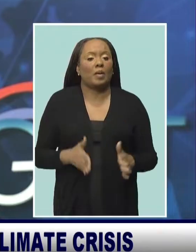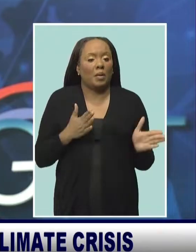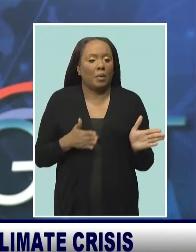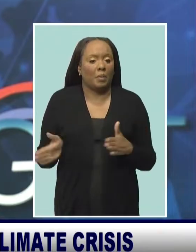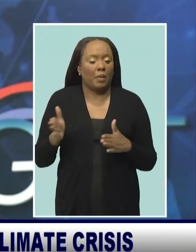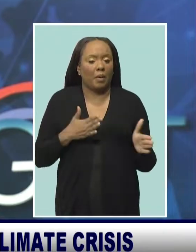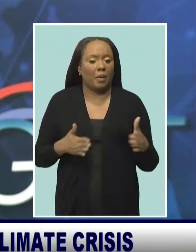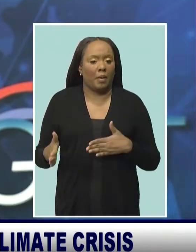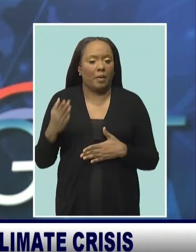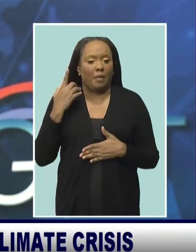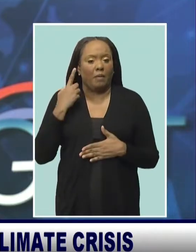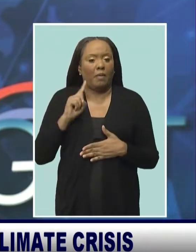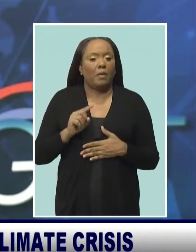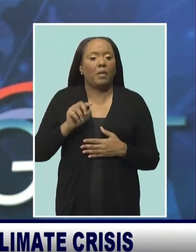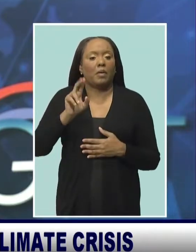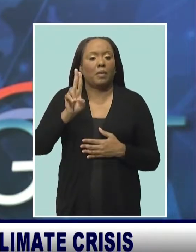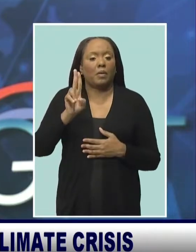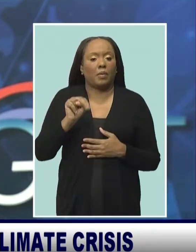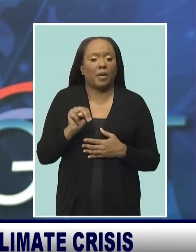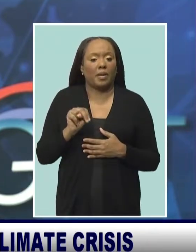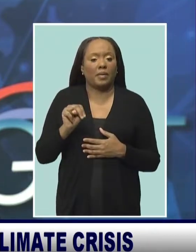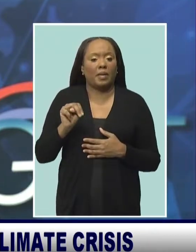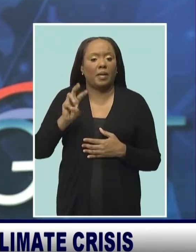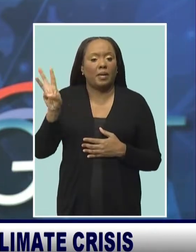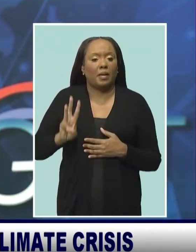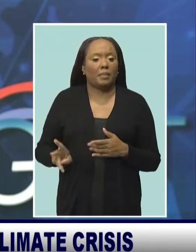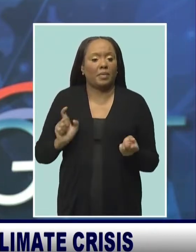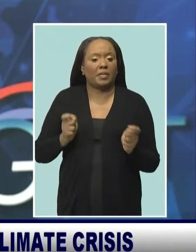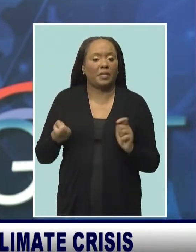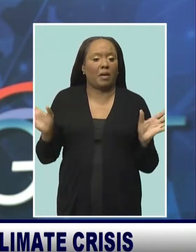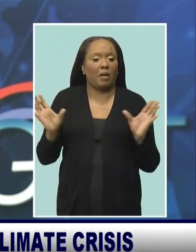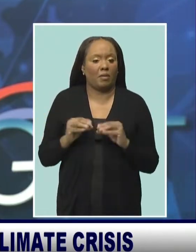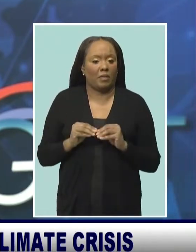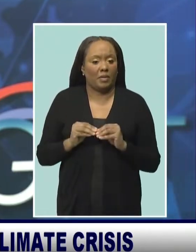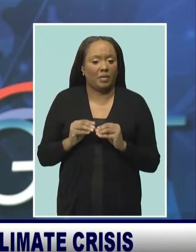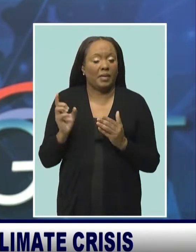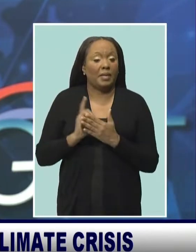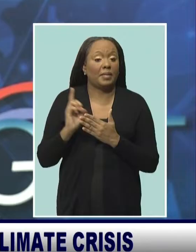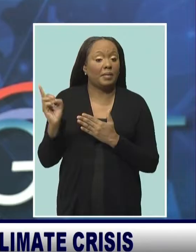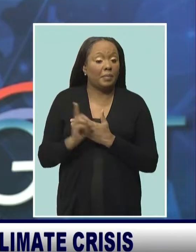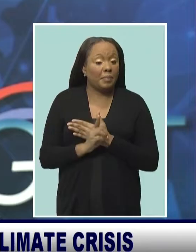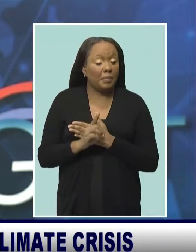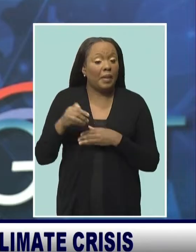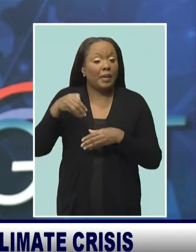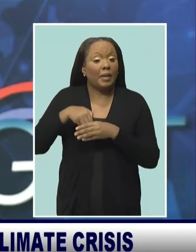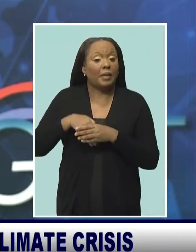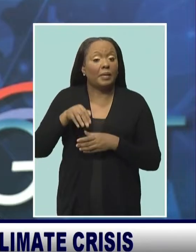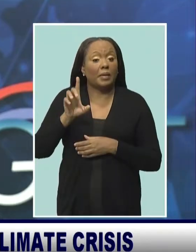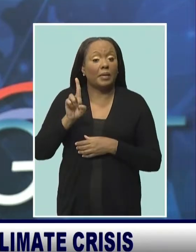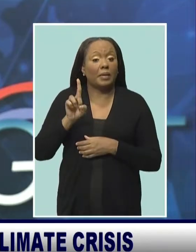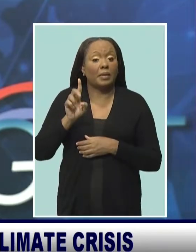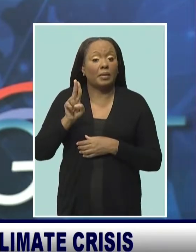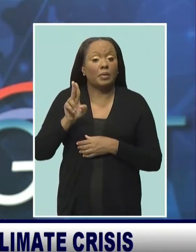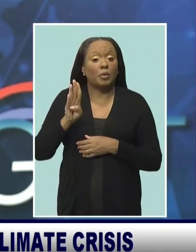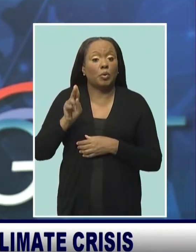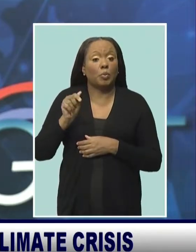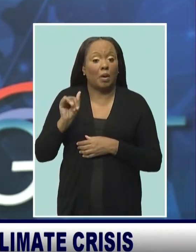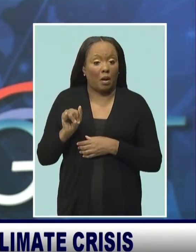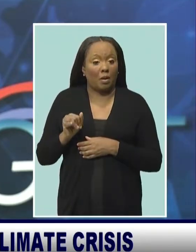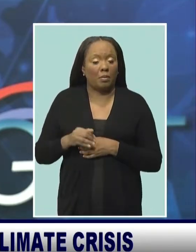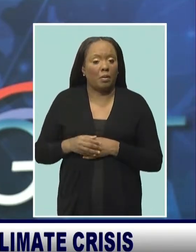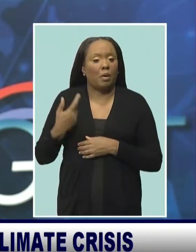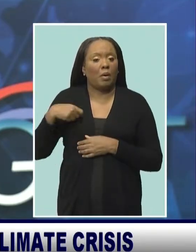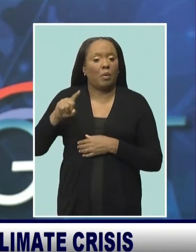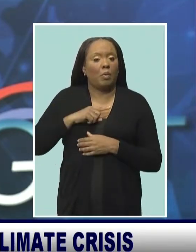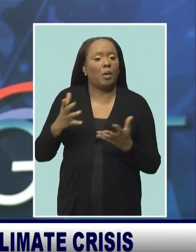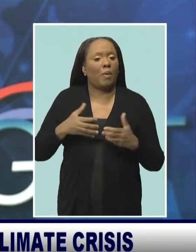News. Now, as world leaders prepare for the upcoming United Nations Climate Change Conference of Parties in Dubai in December, Barbados wants